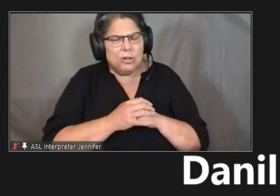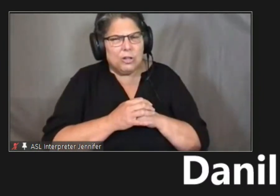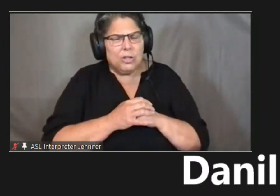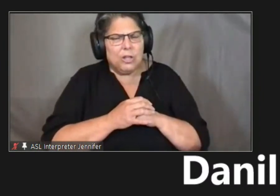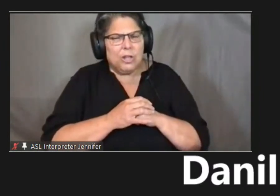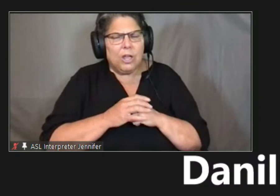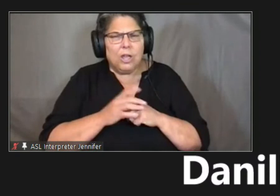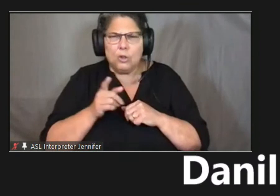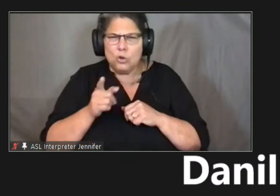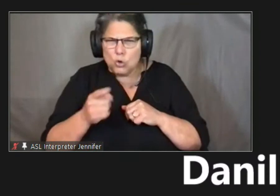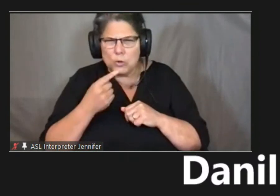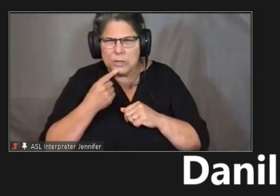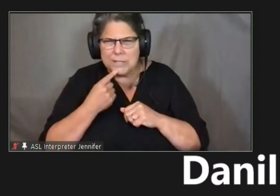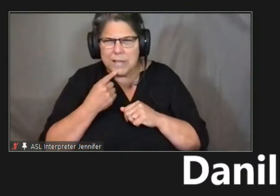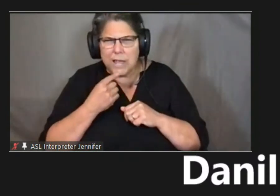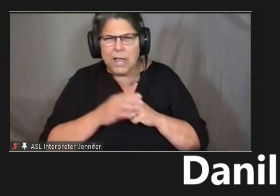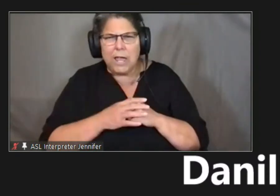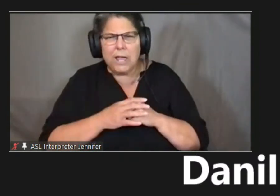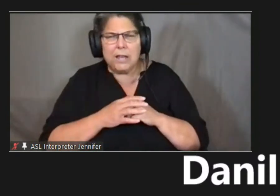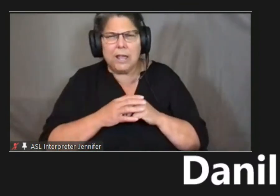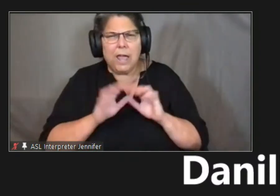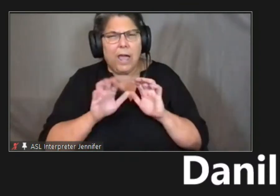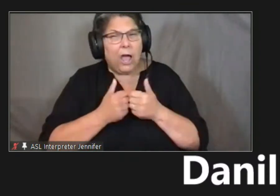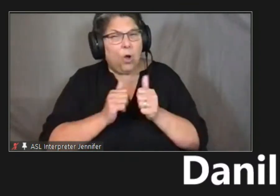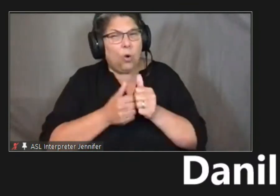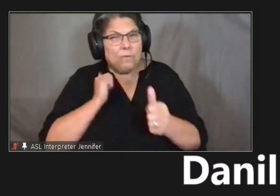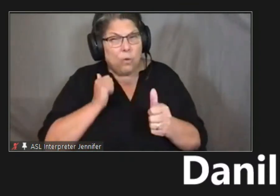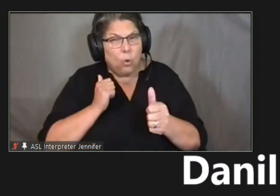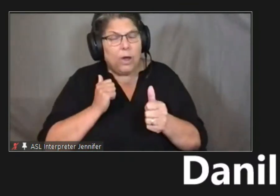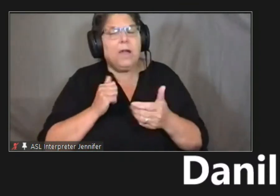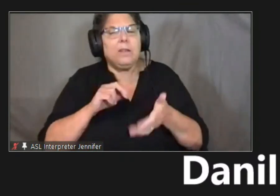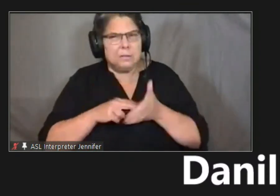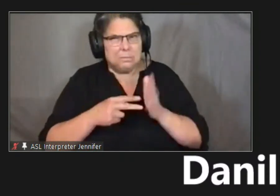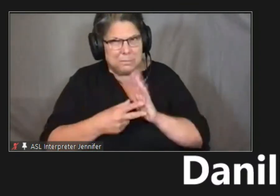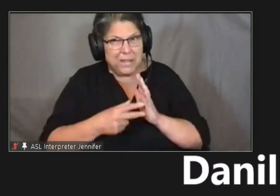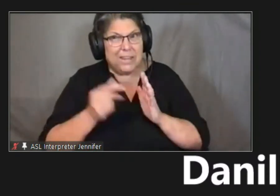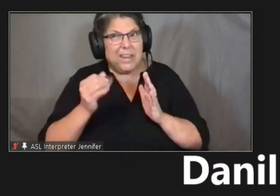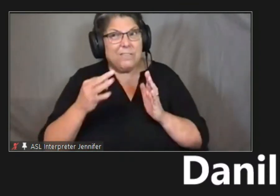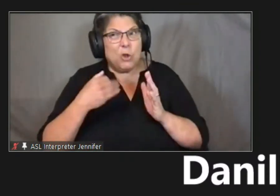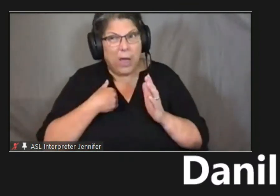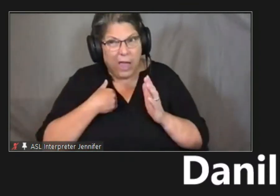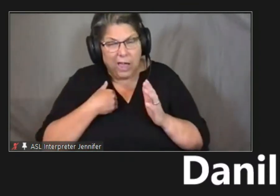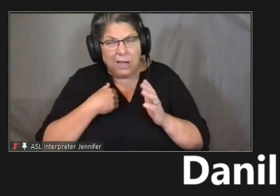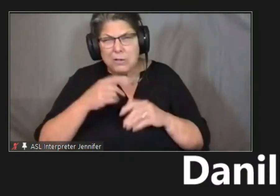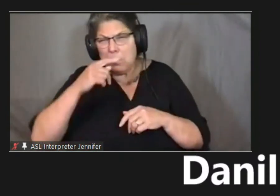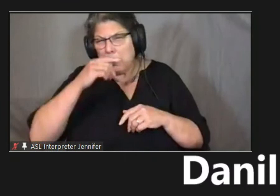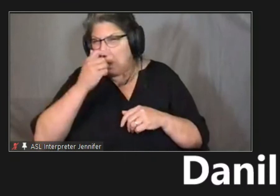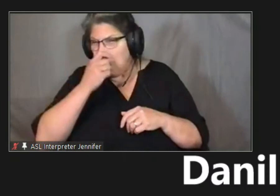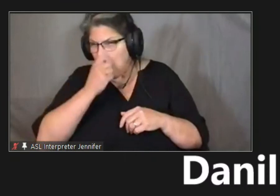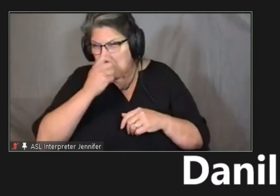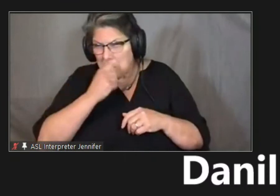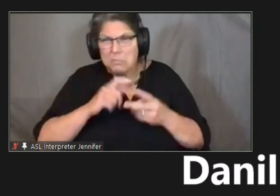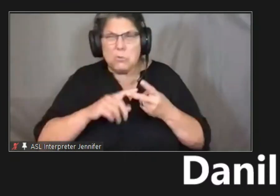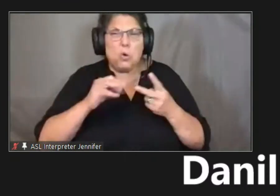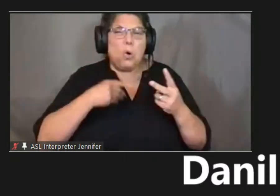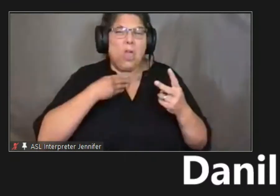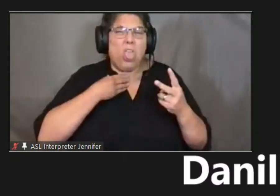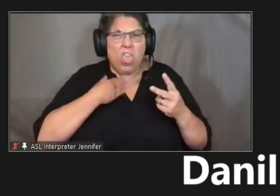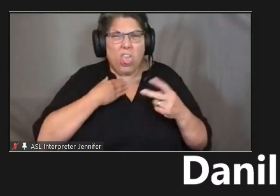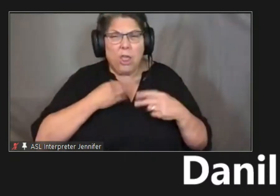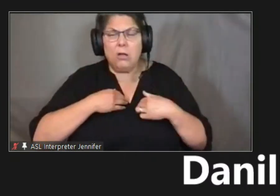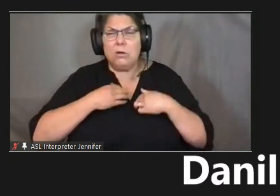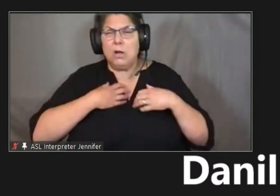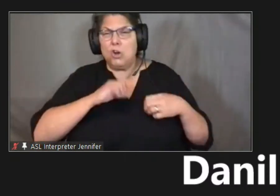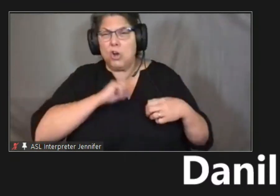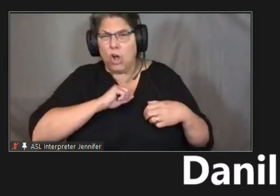could prevent some of that is testing when you have these symptoms. A lot of people, as we're going into spring and summer, are having allergies.